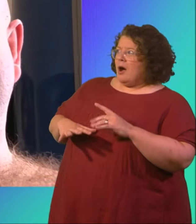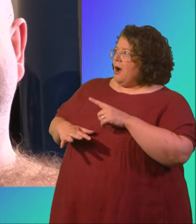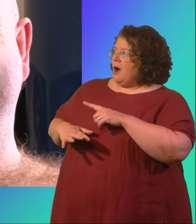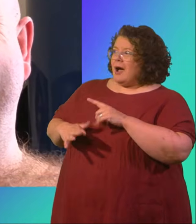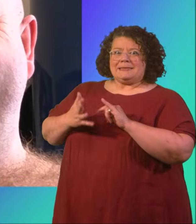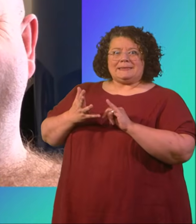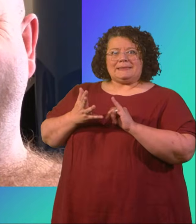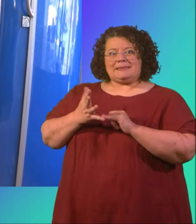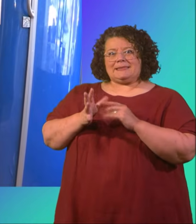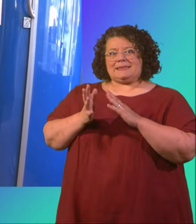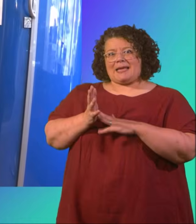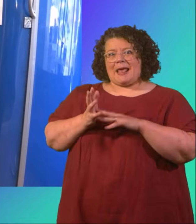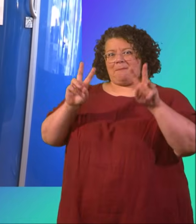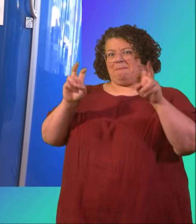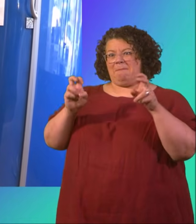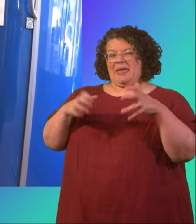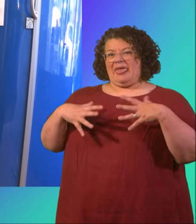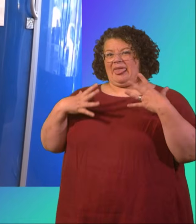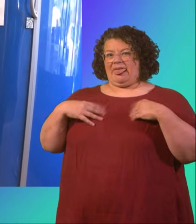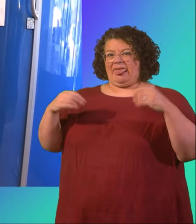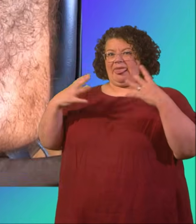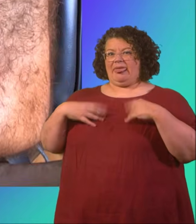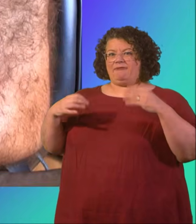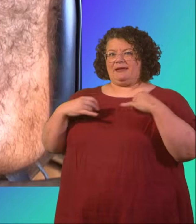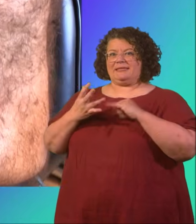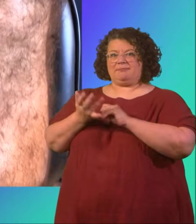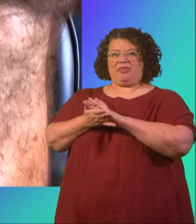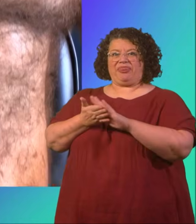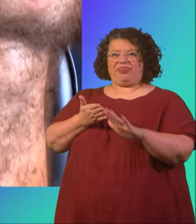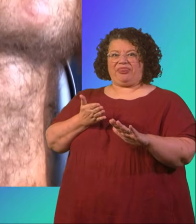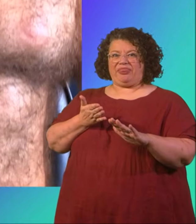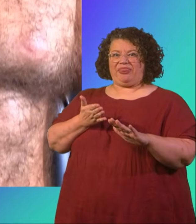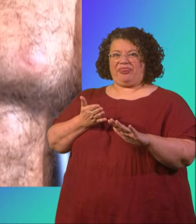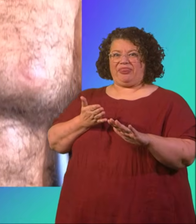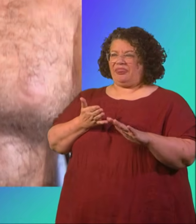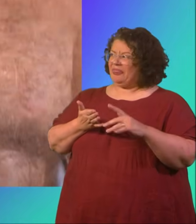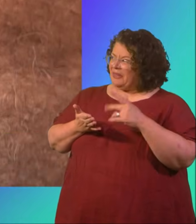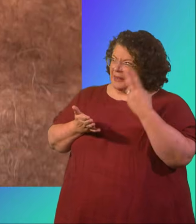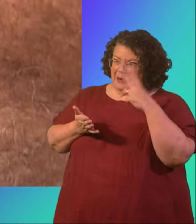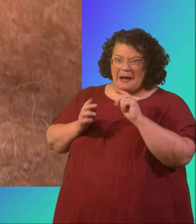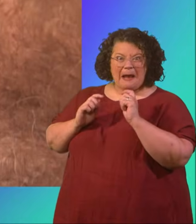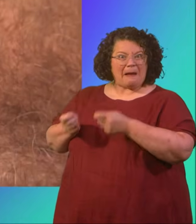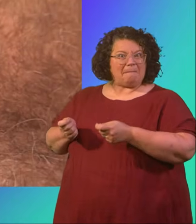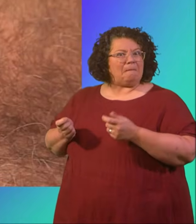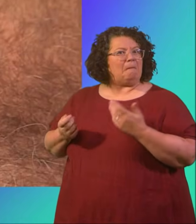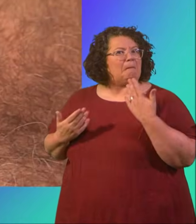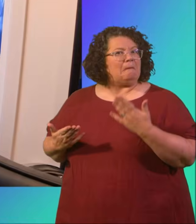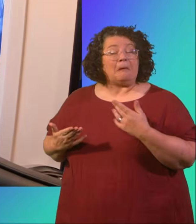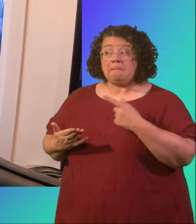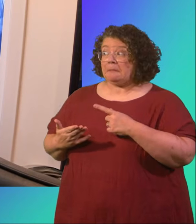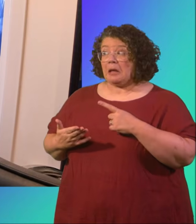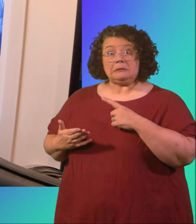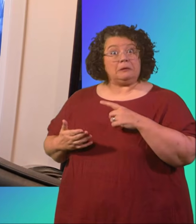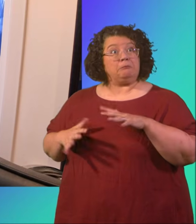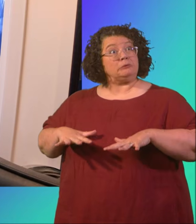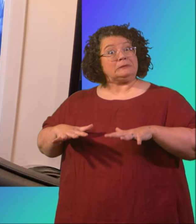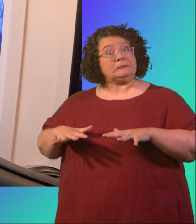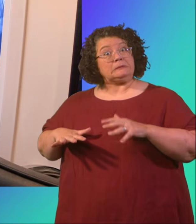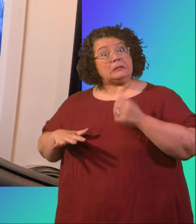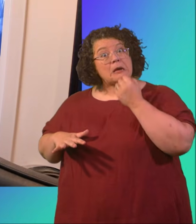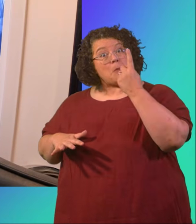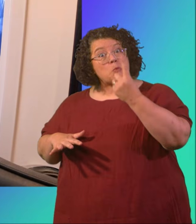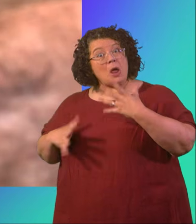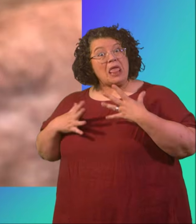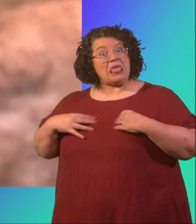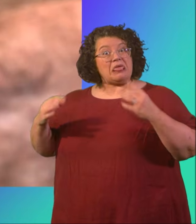This is Sam Hairy Smith. I've no idea how he got his nickname, but he's Britain's hairiest man. Yes, he